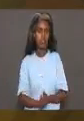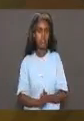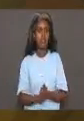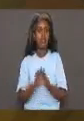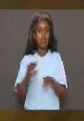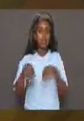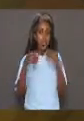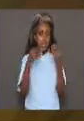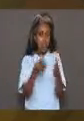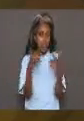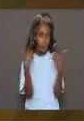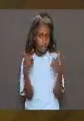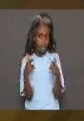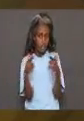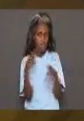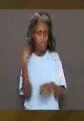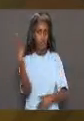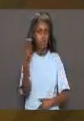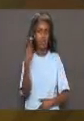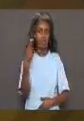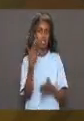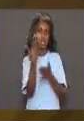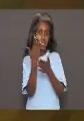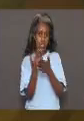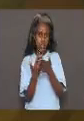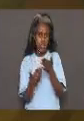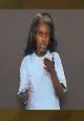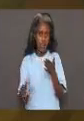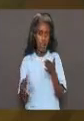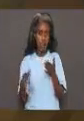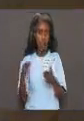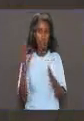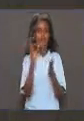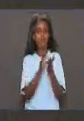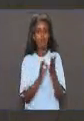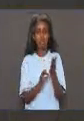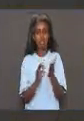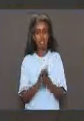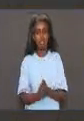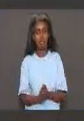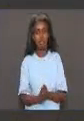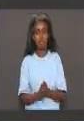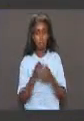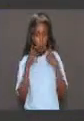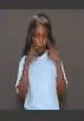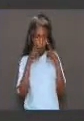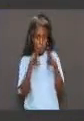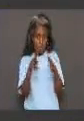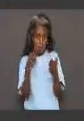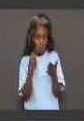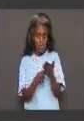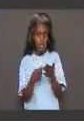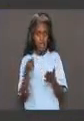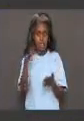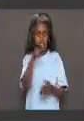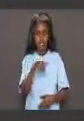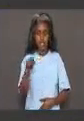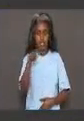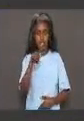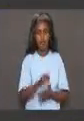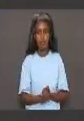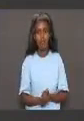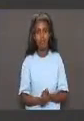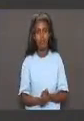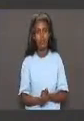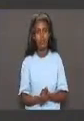you a chance to use some of those formulas. Observe this circle. You